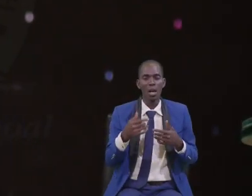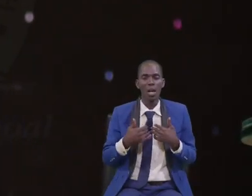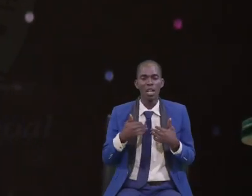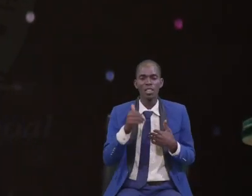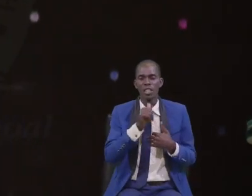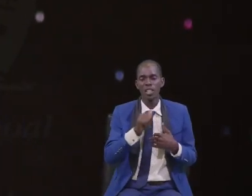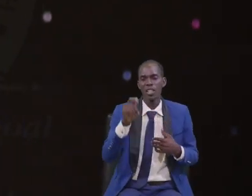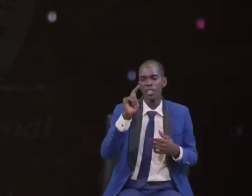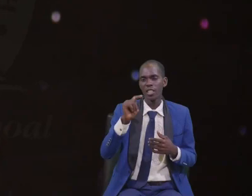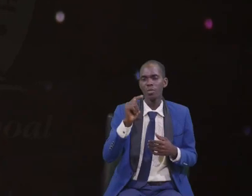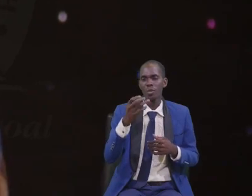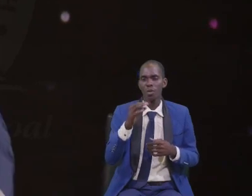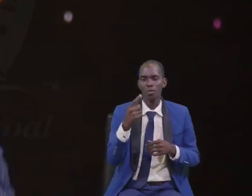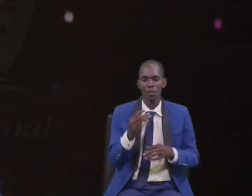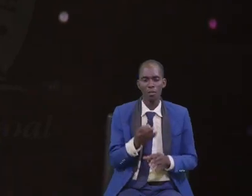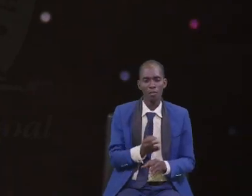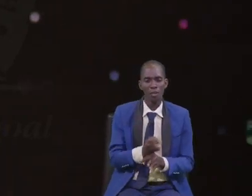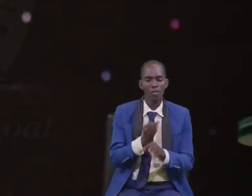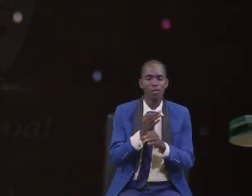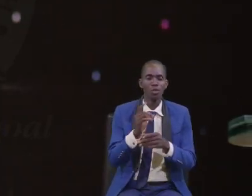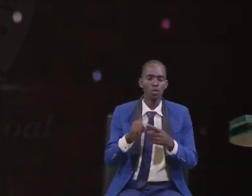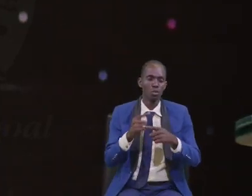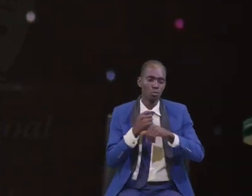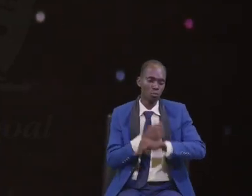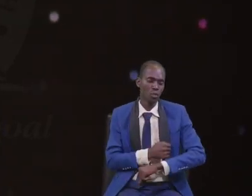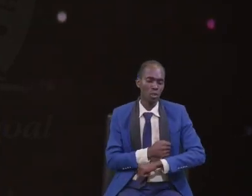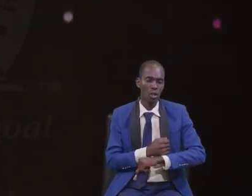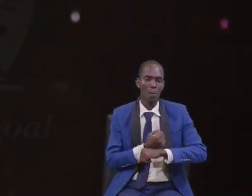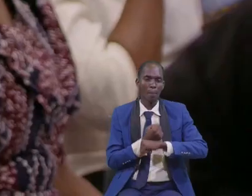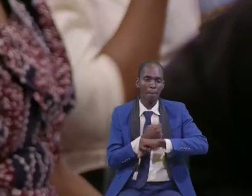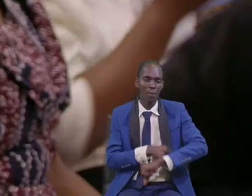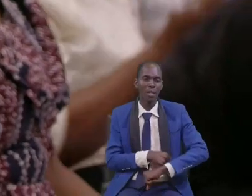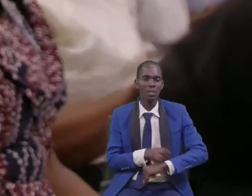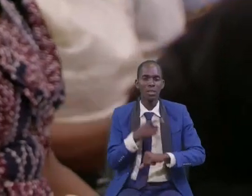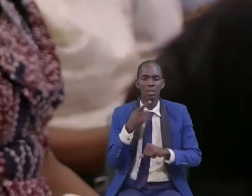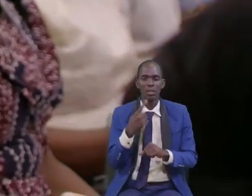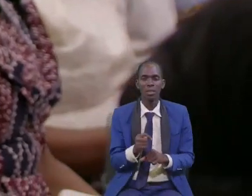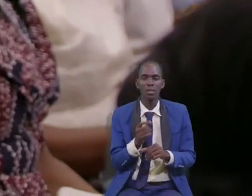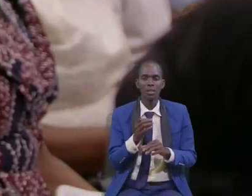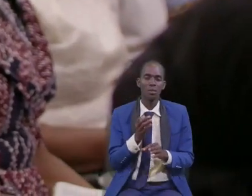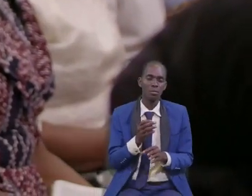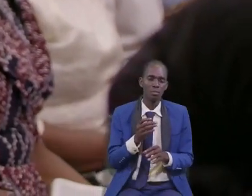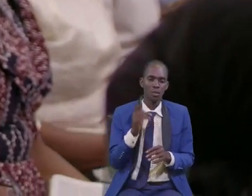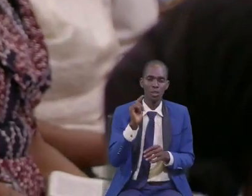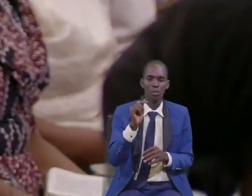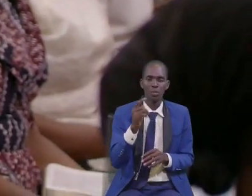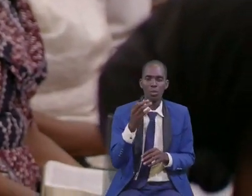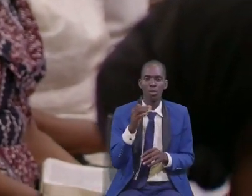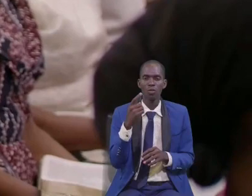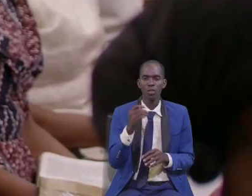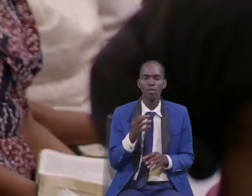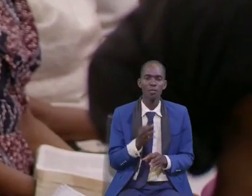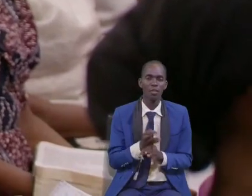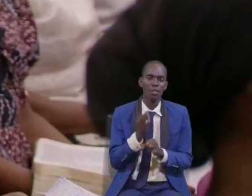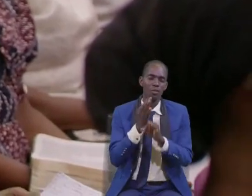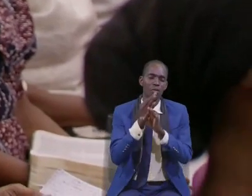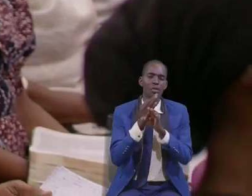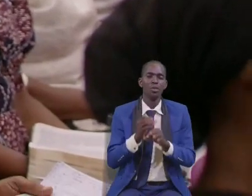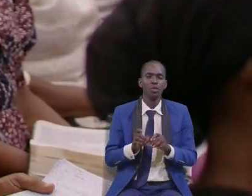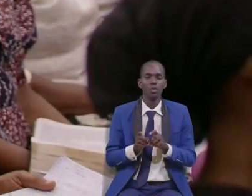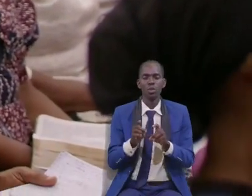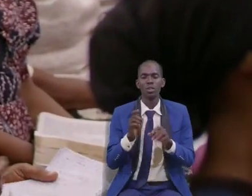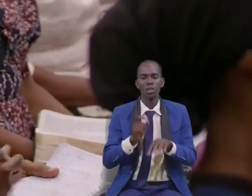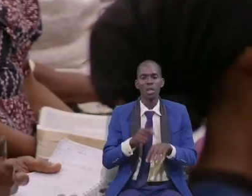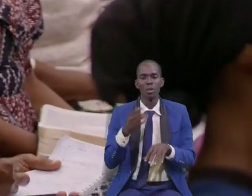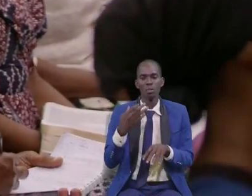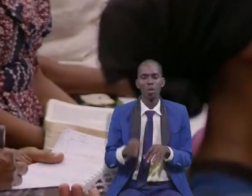the faithful to protect, preserving the testimony of the faithful during trials. In